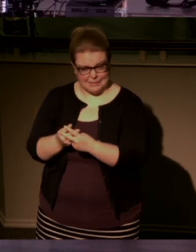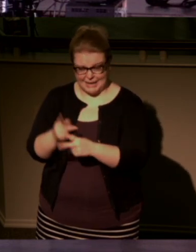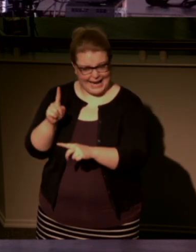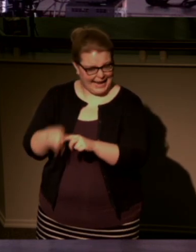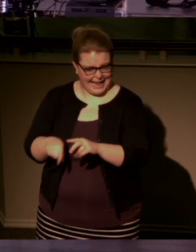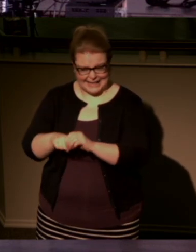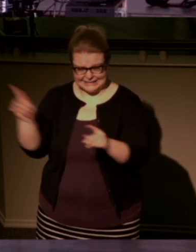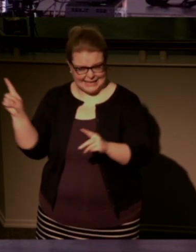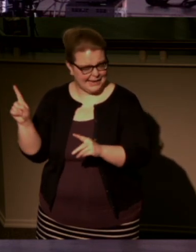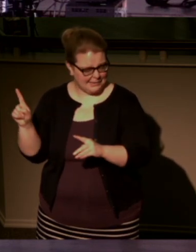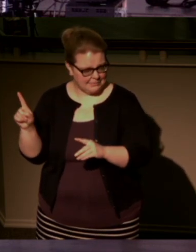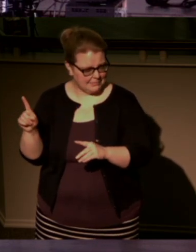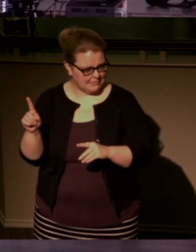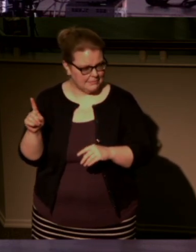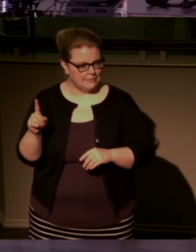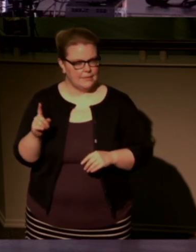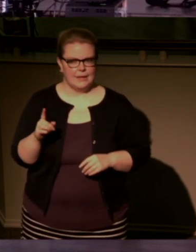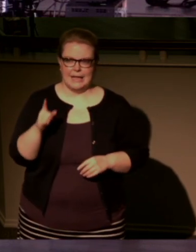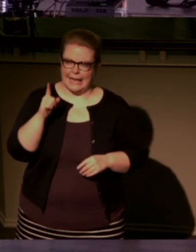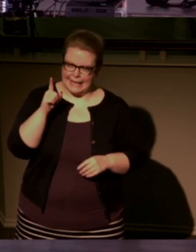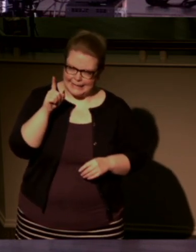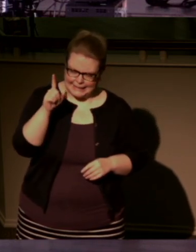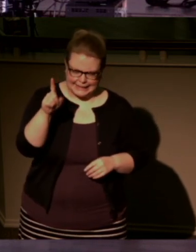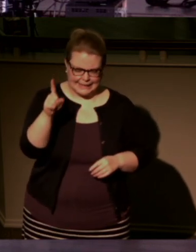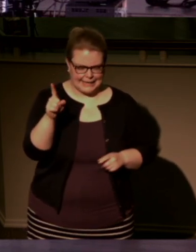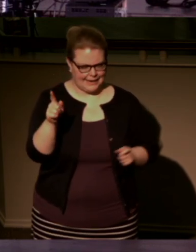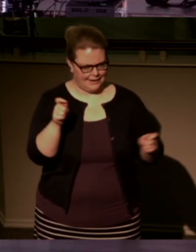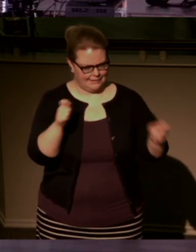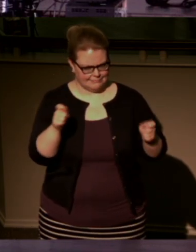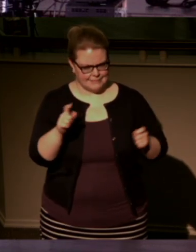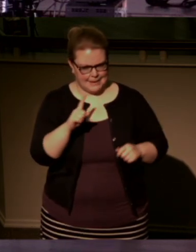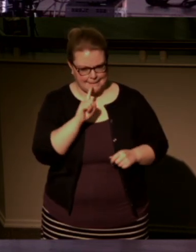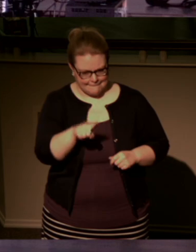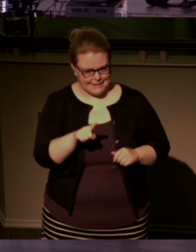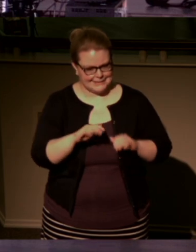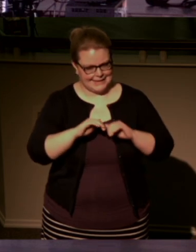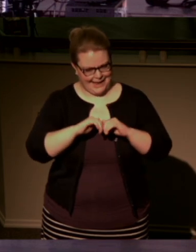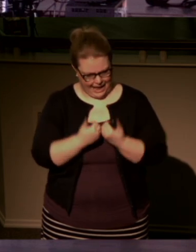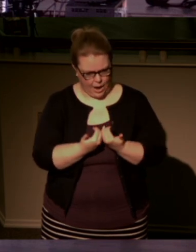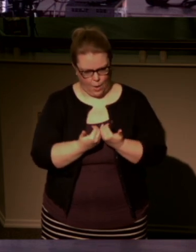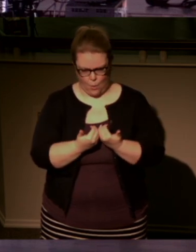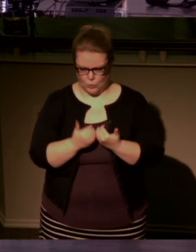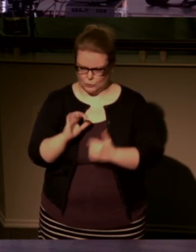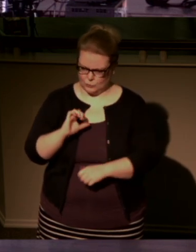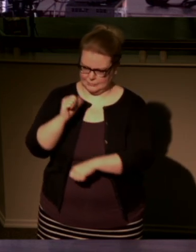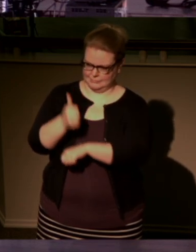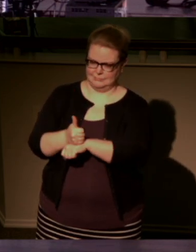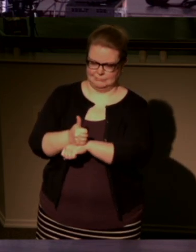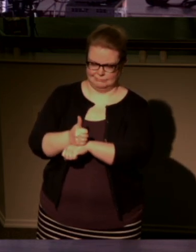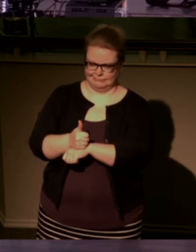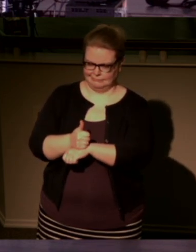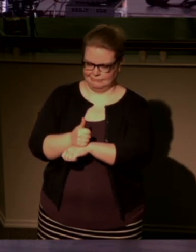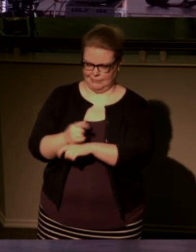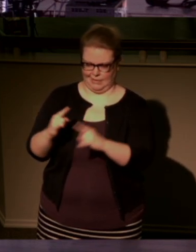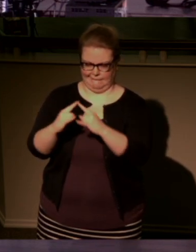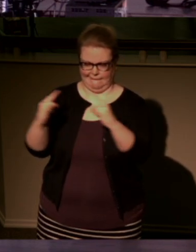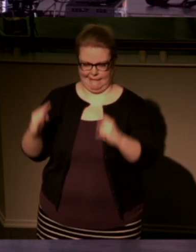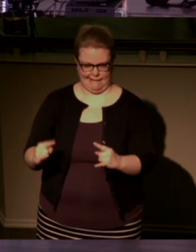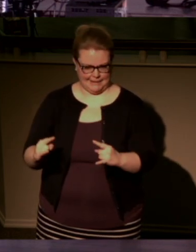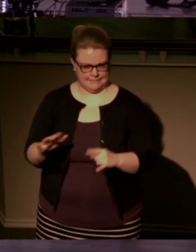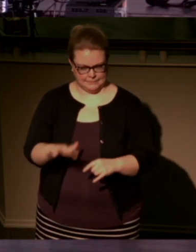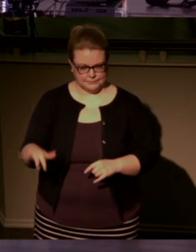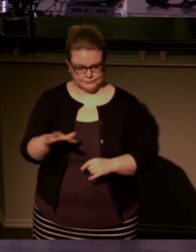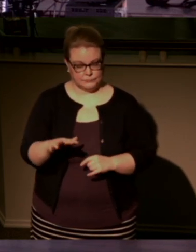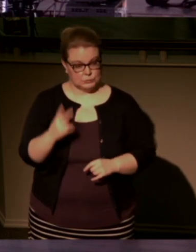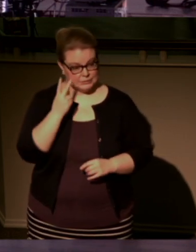but He commands how they are to camp. Notice in chapter 14,